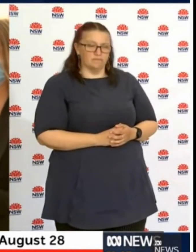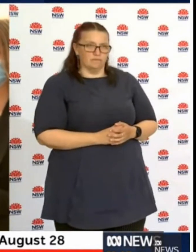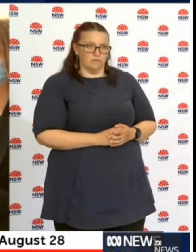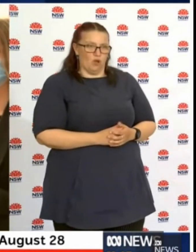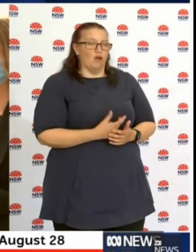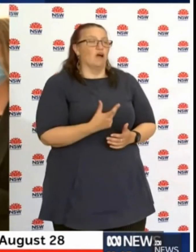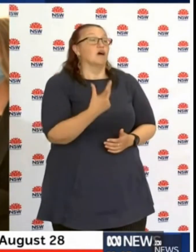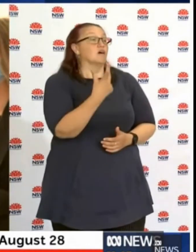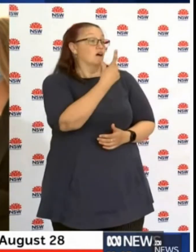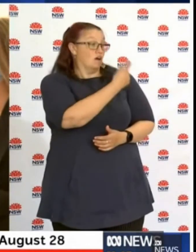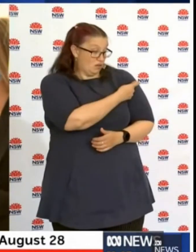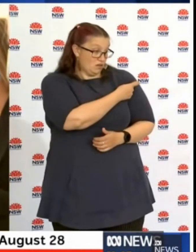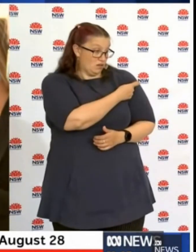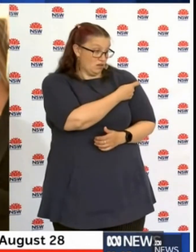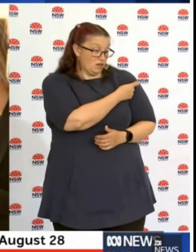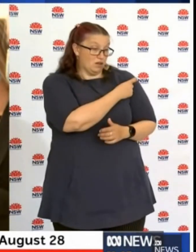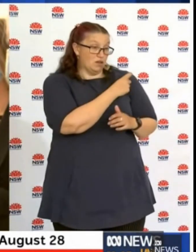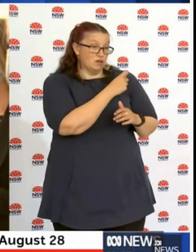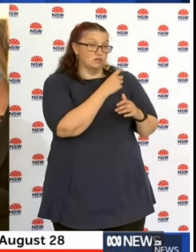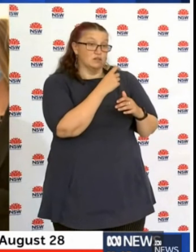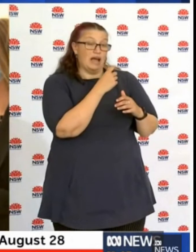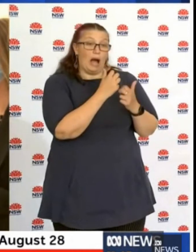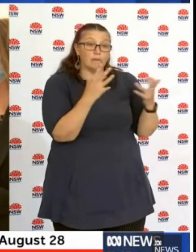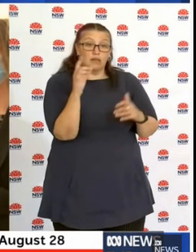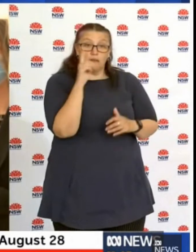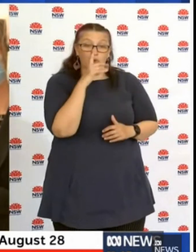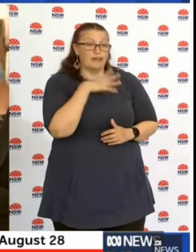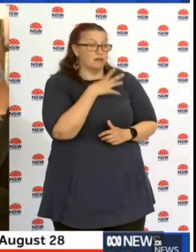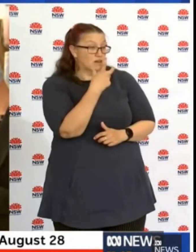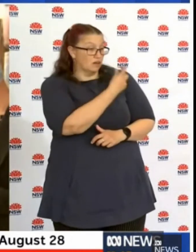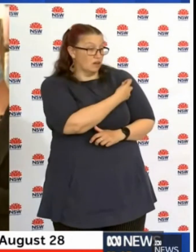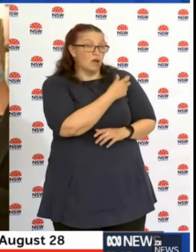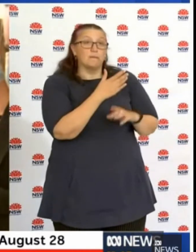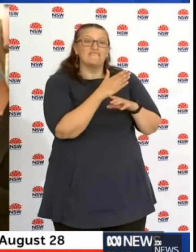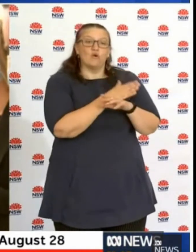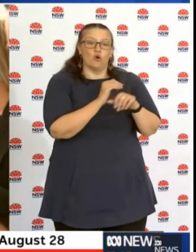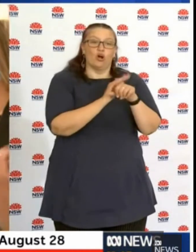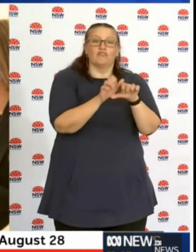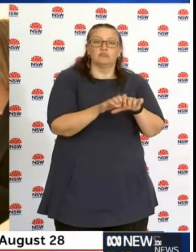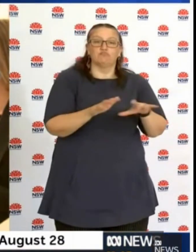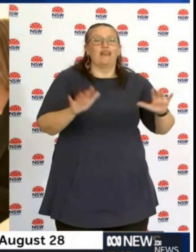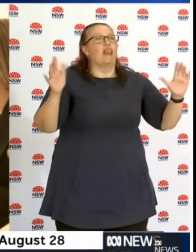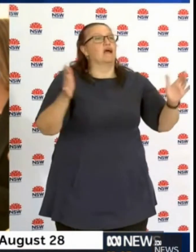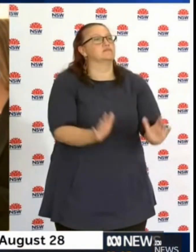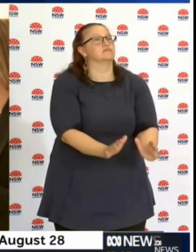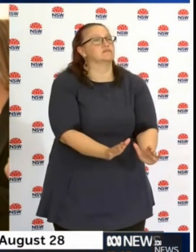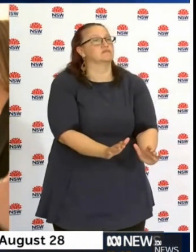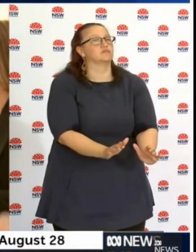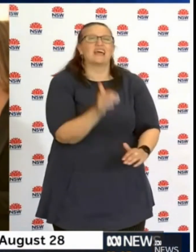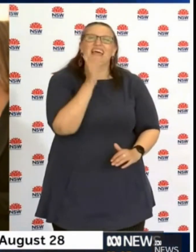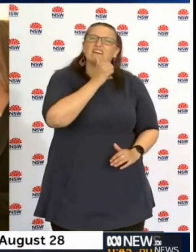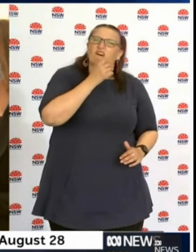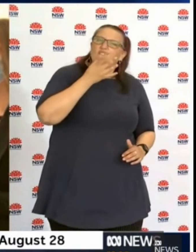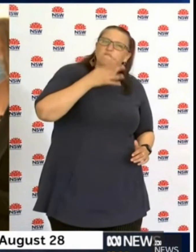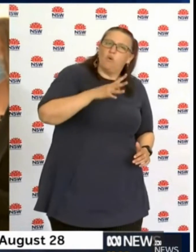transmission drops? Is there a lower figure that might indicate, you know, if we get 60% of the population or 40% of the population